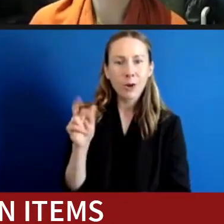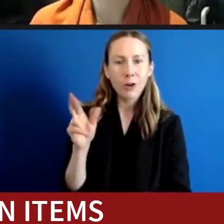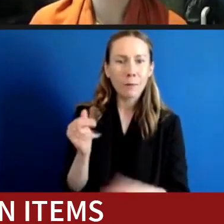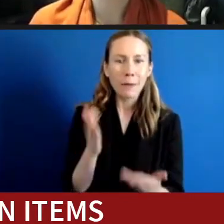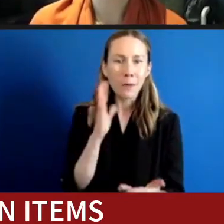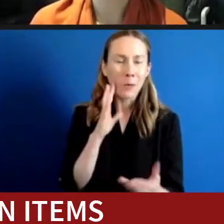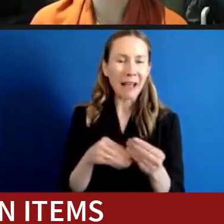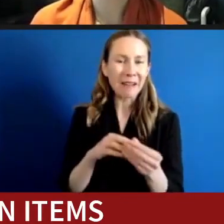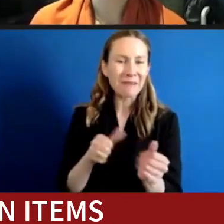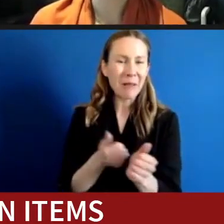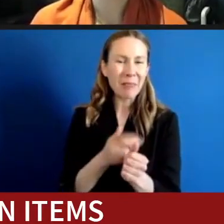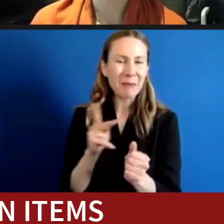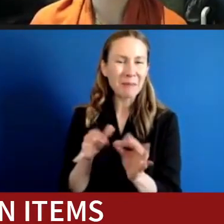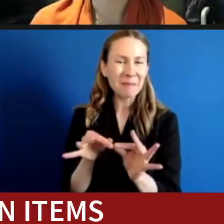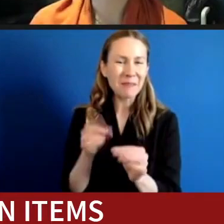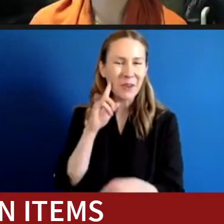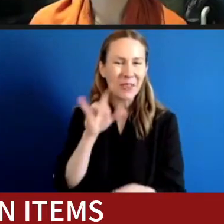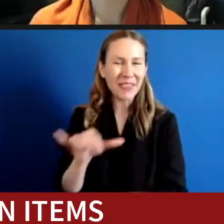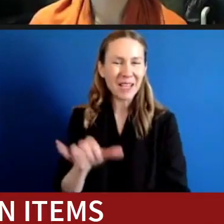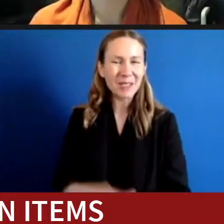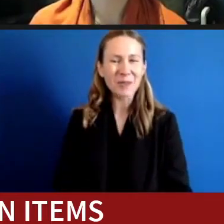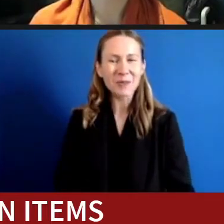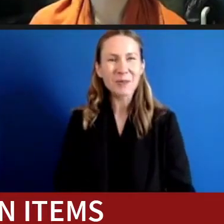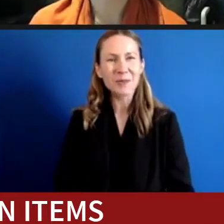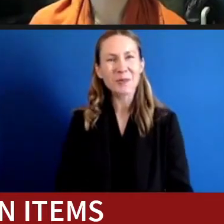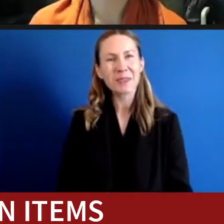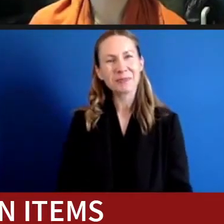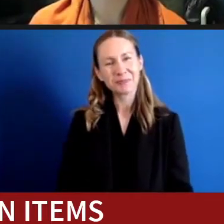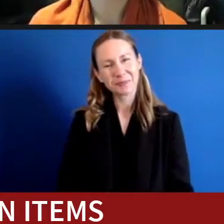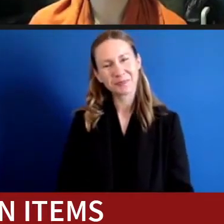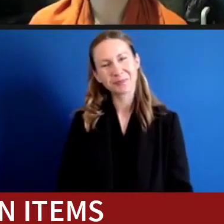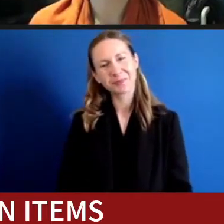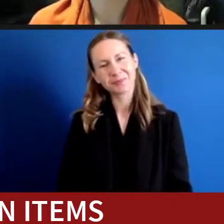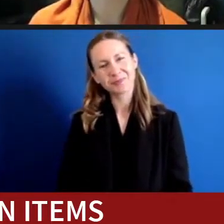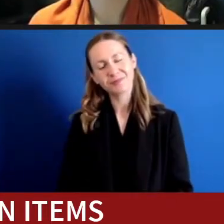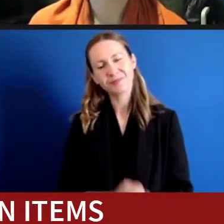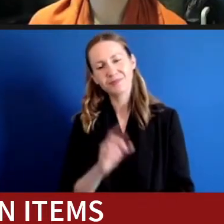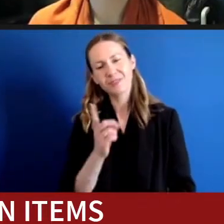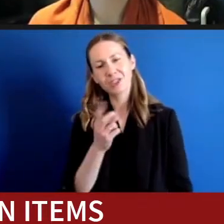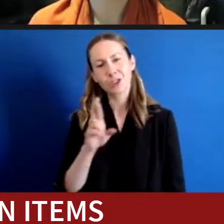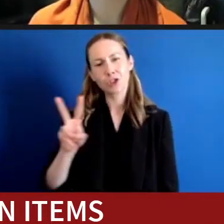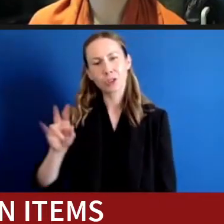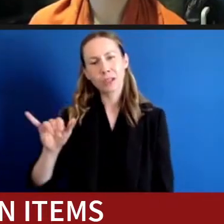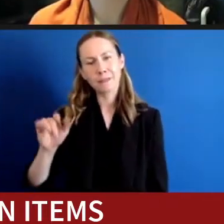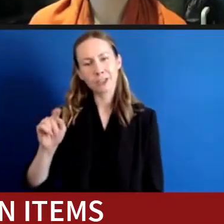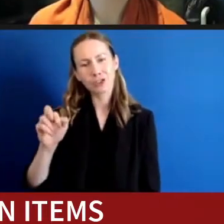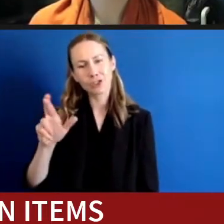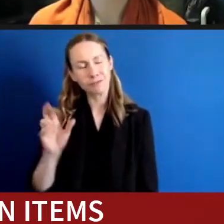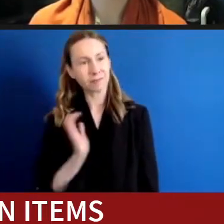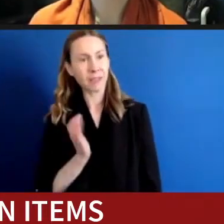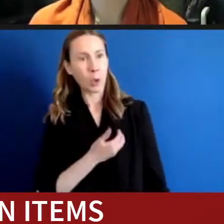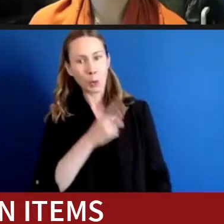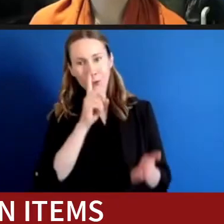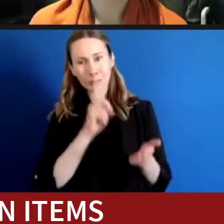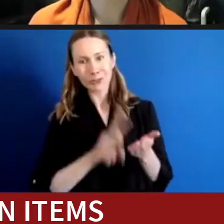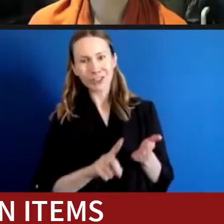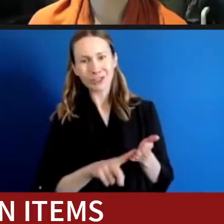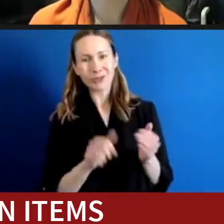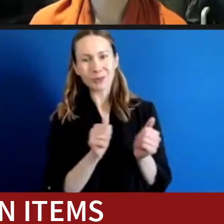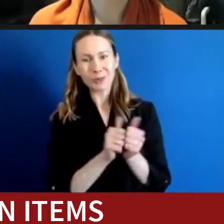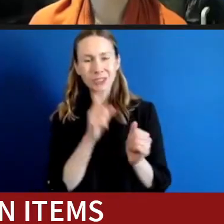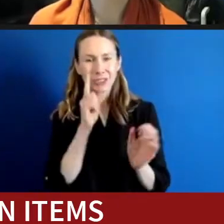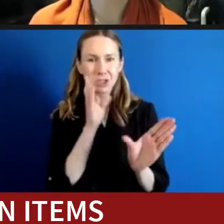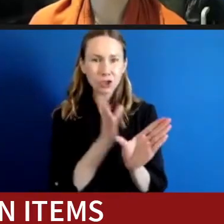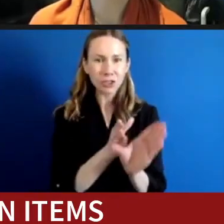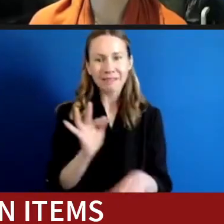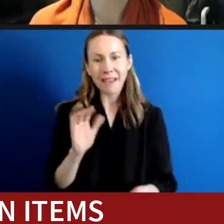well. Yeah, so our research that we've been doing with psychology faculty and trainees